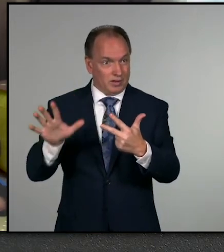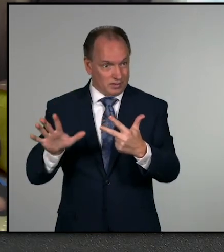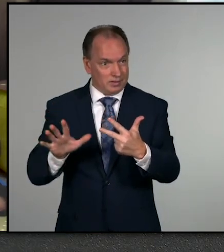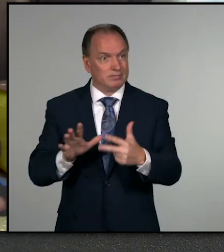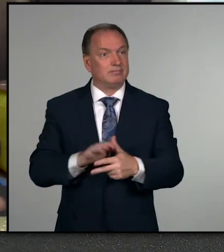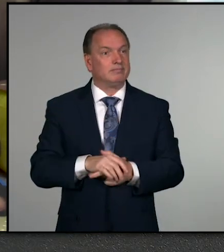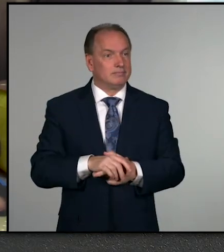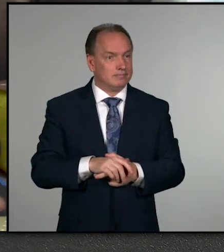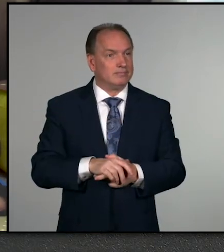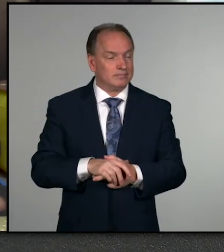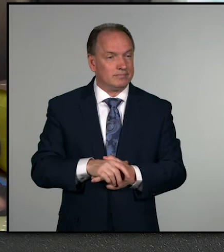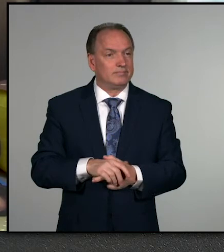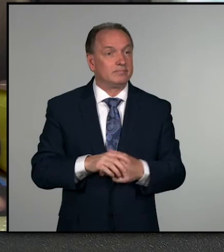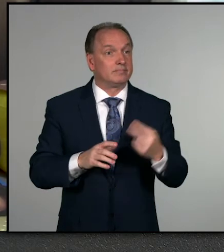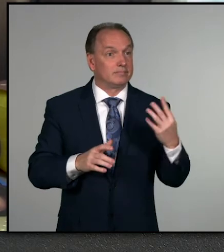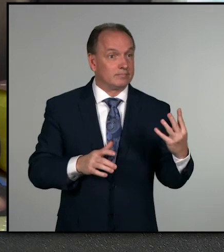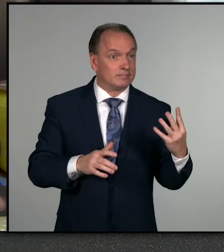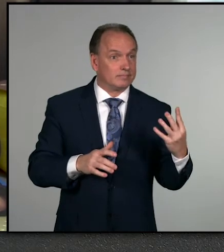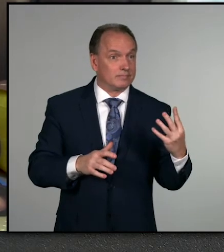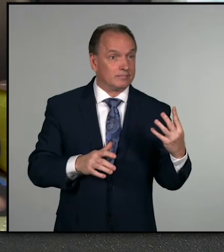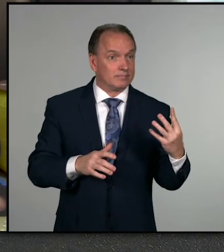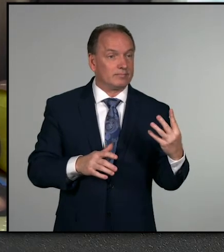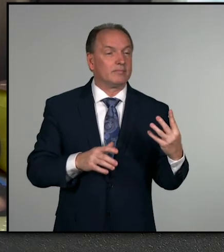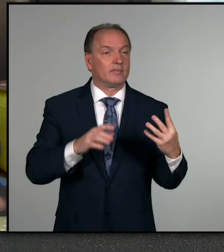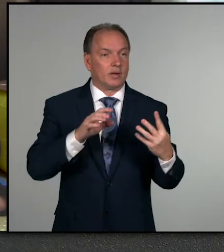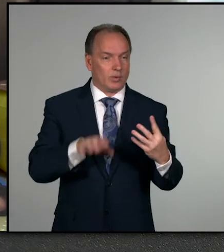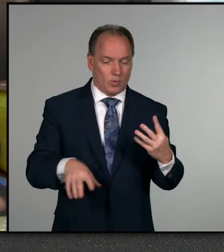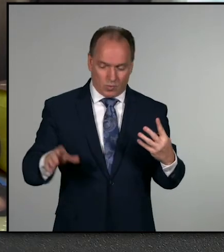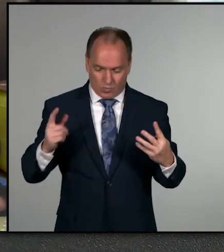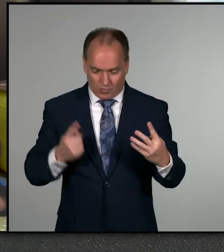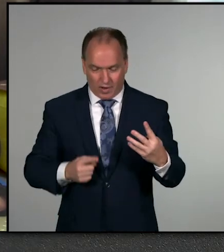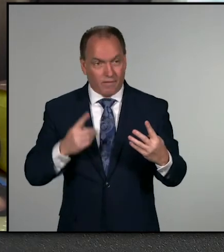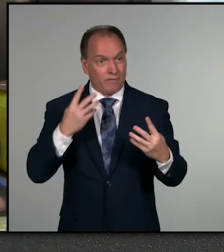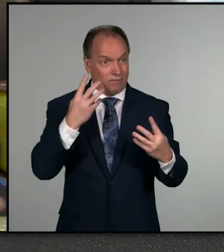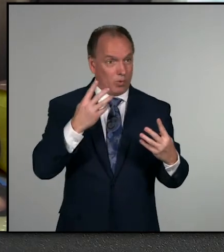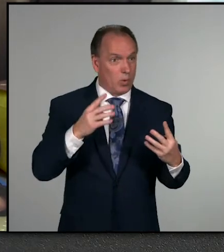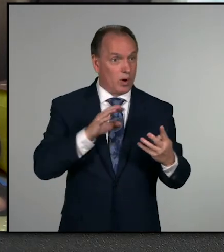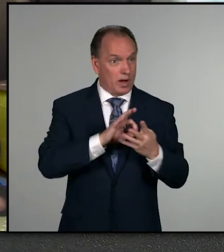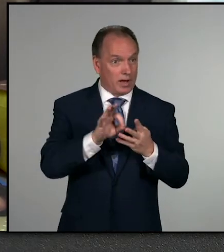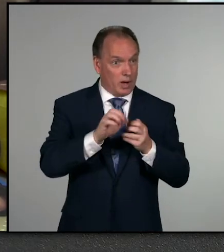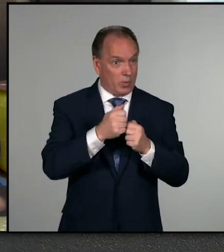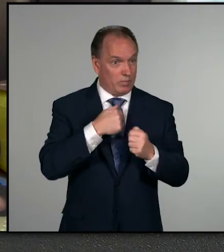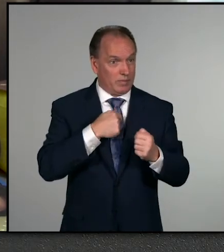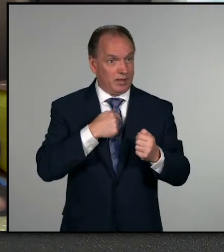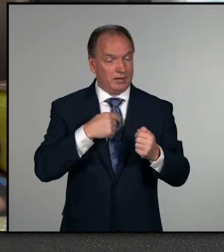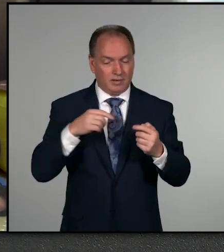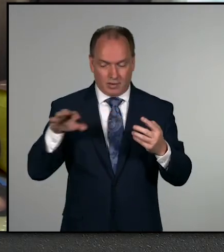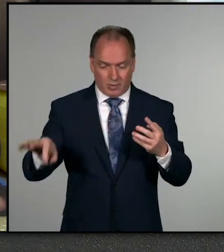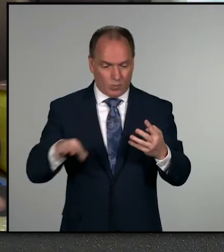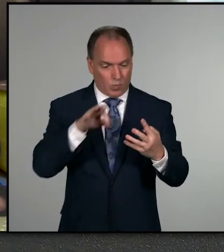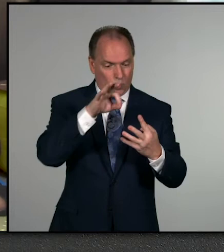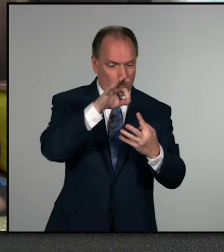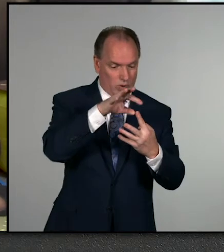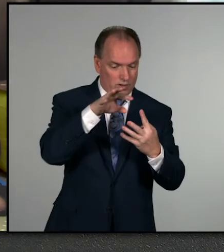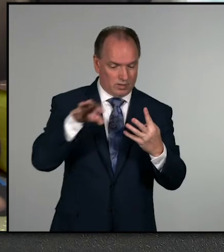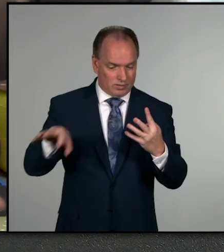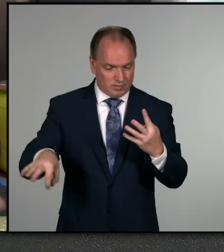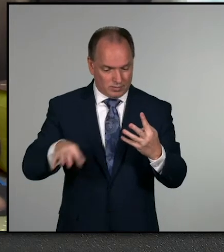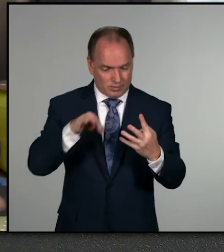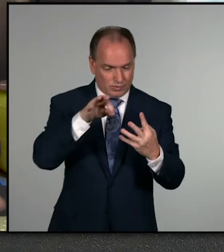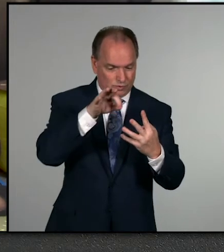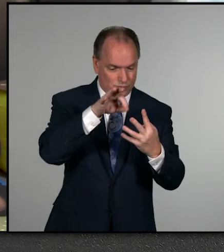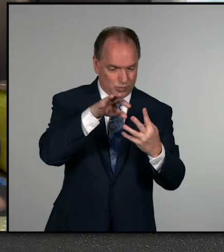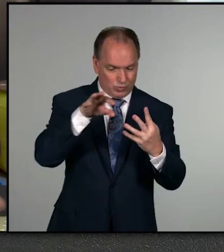3. Yeah. How about this one? 4. Will you count 4 beans with me?